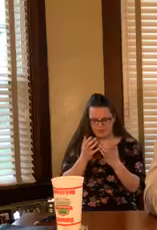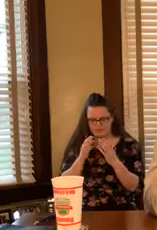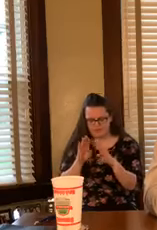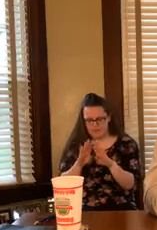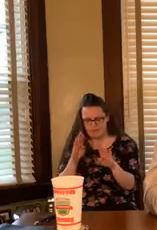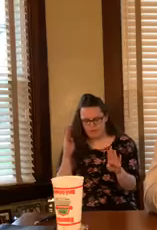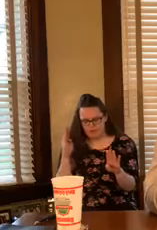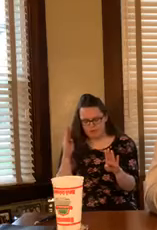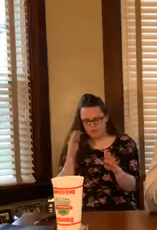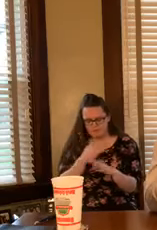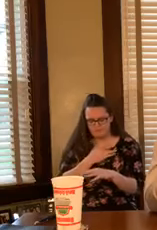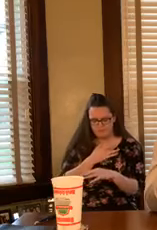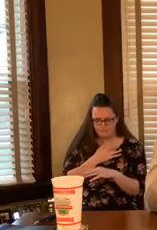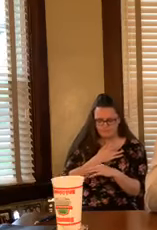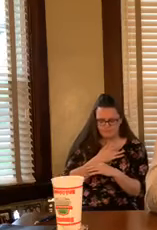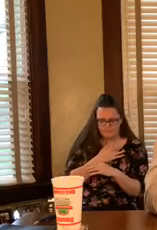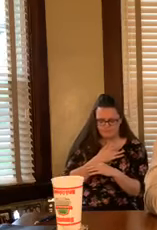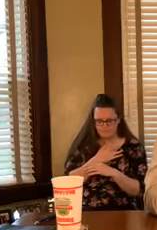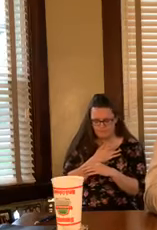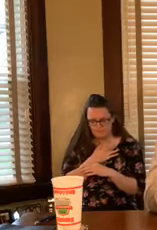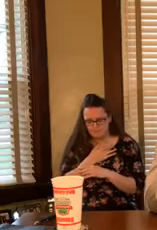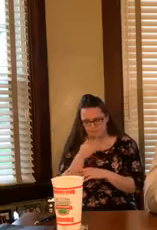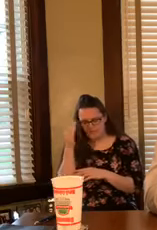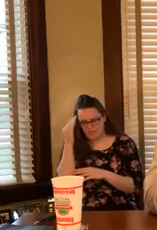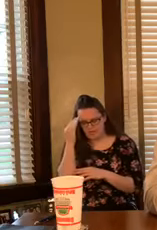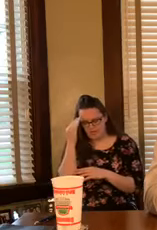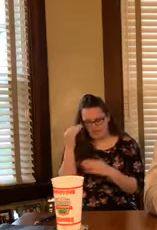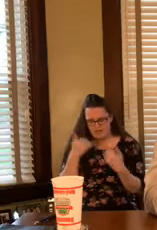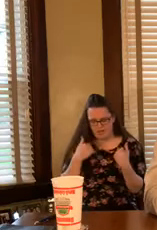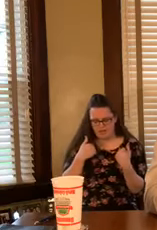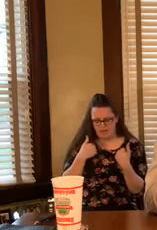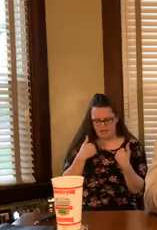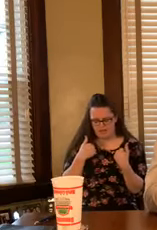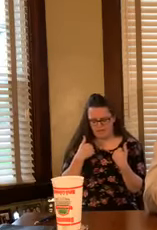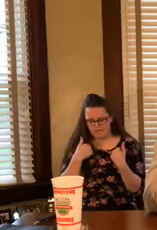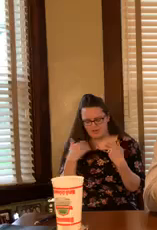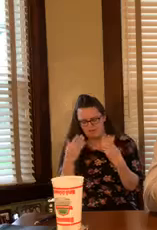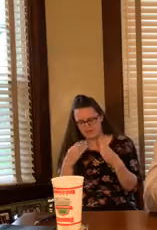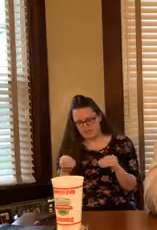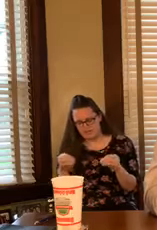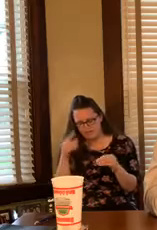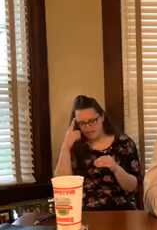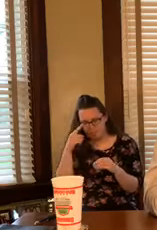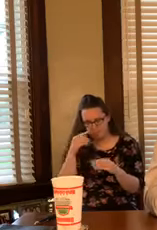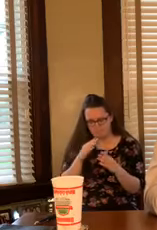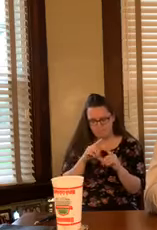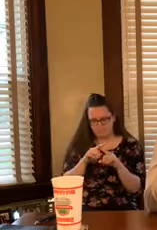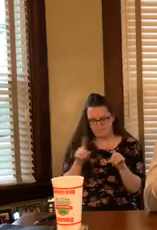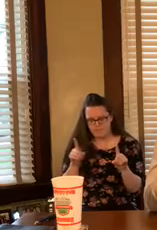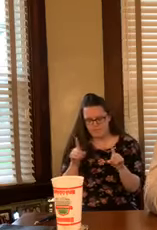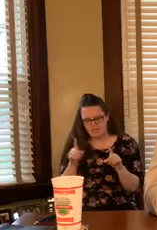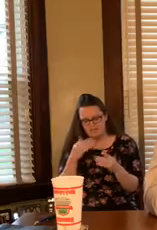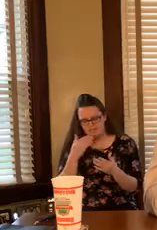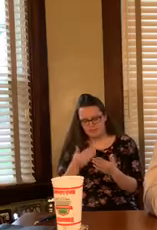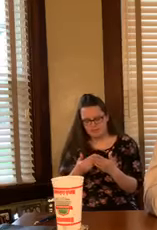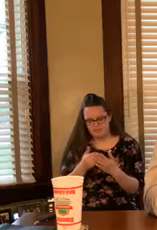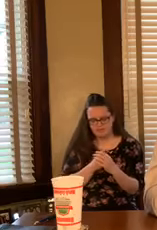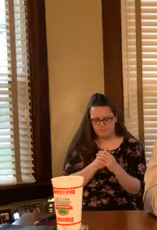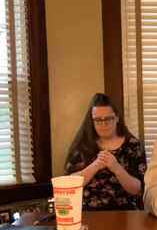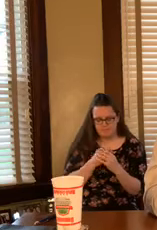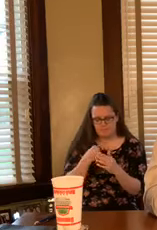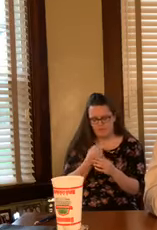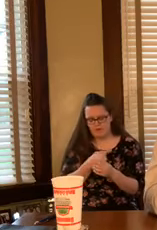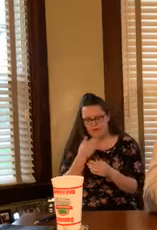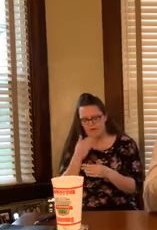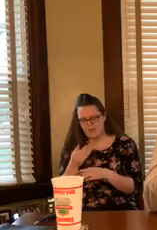their hearts to you, knowing that you have nothing but good for them. God, you've been good to us, and we thank you for your